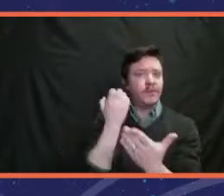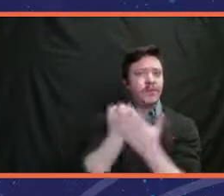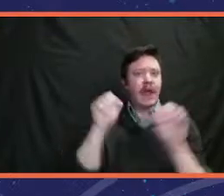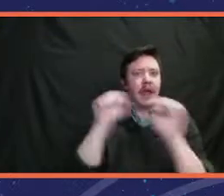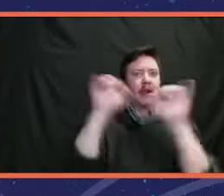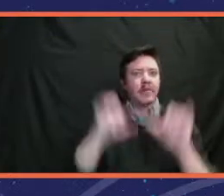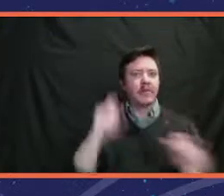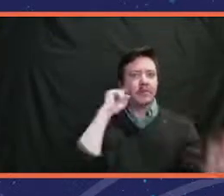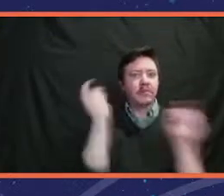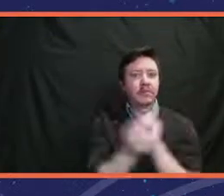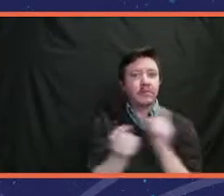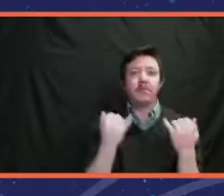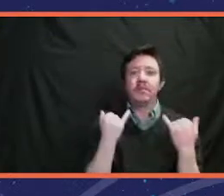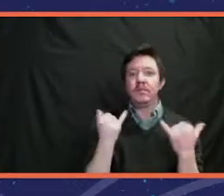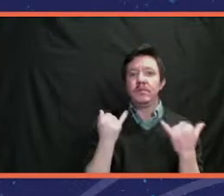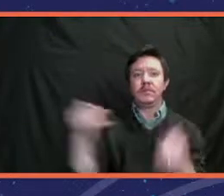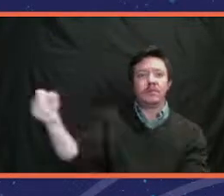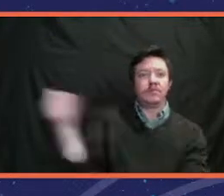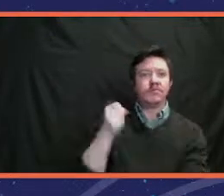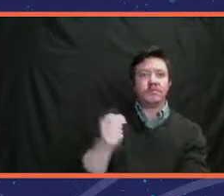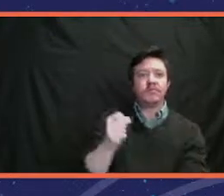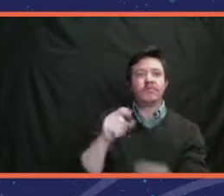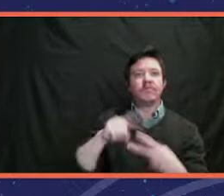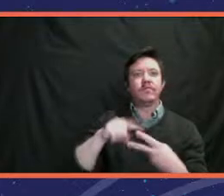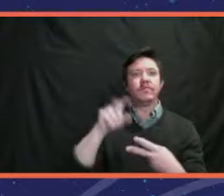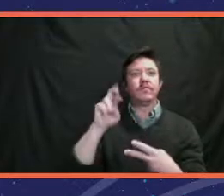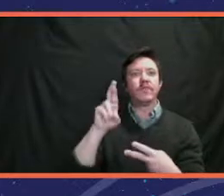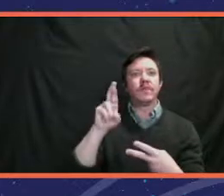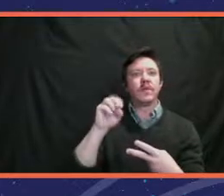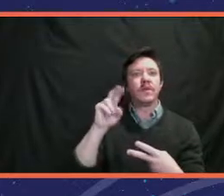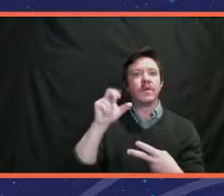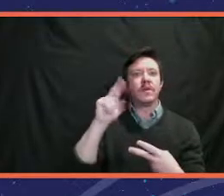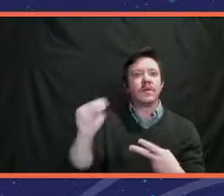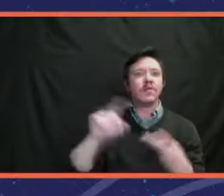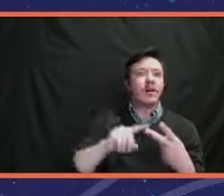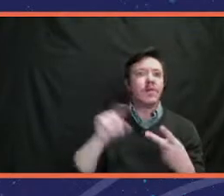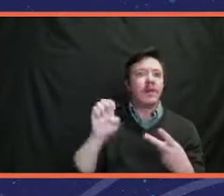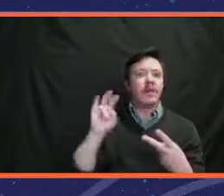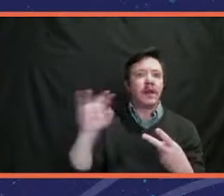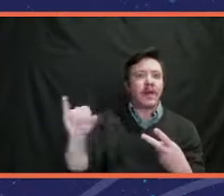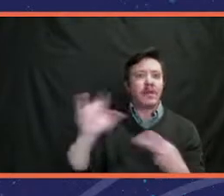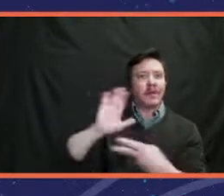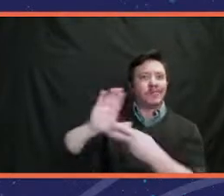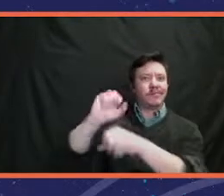now, we're going to bring in Robin Bean and Ebony to give us a look at what they've been working on.